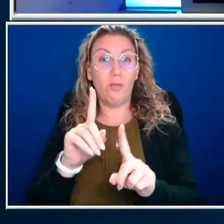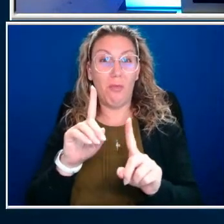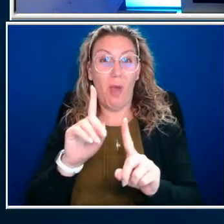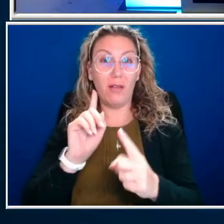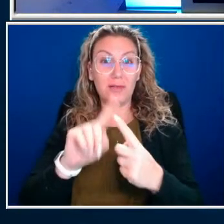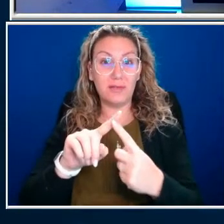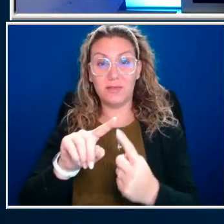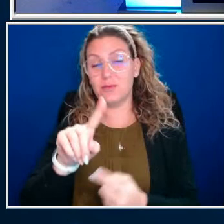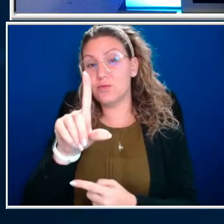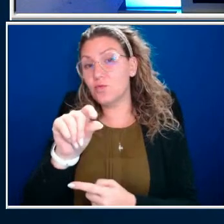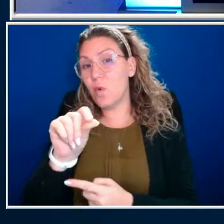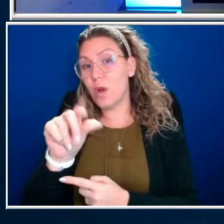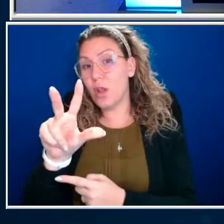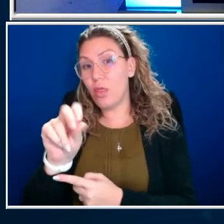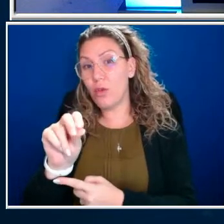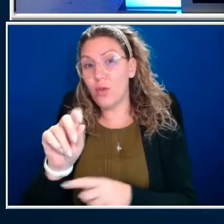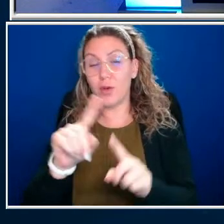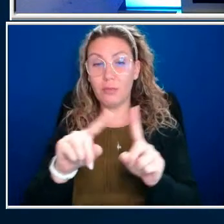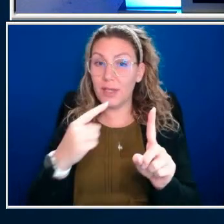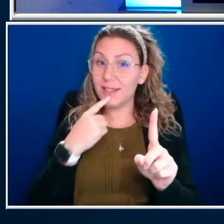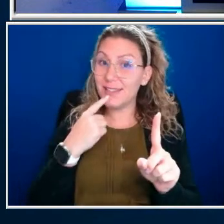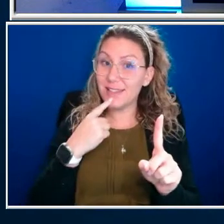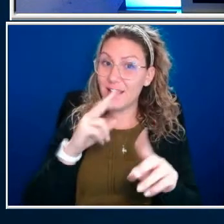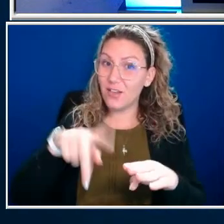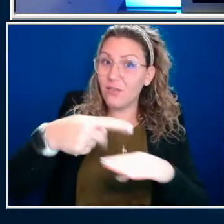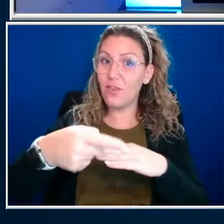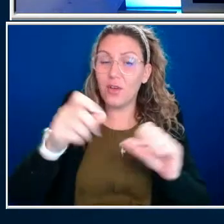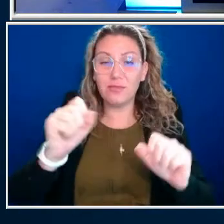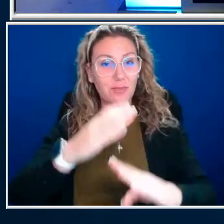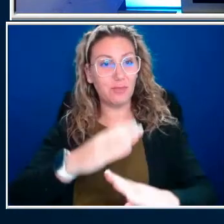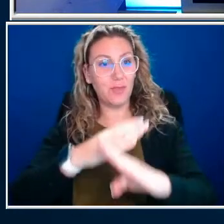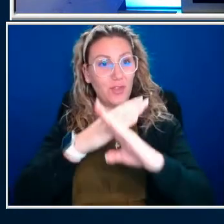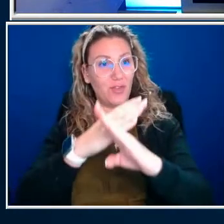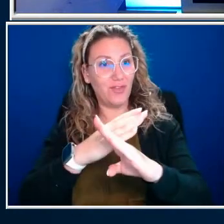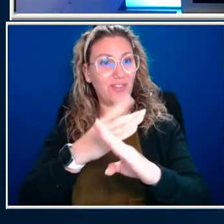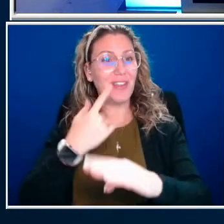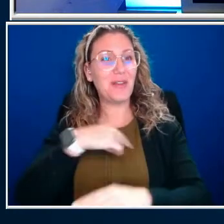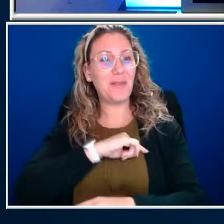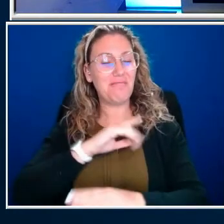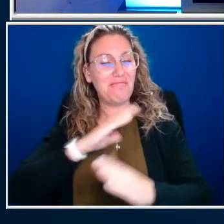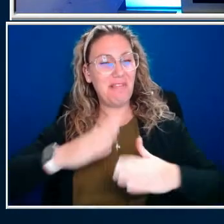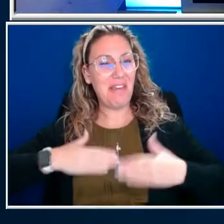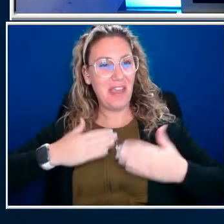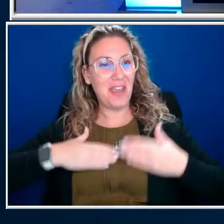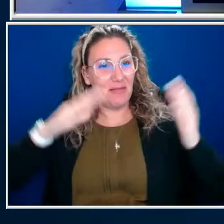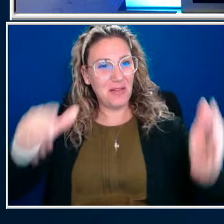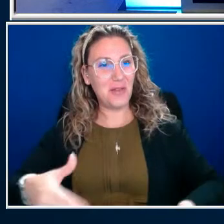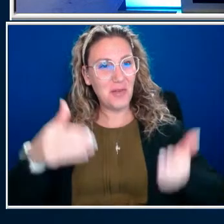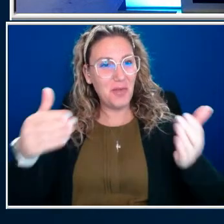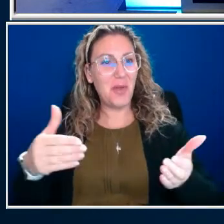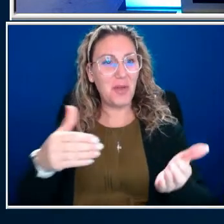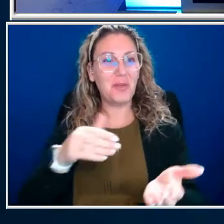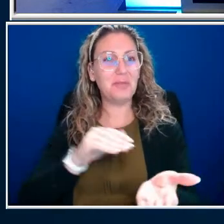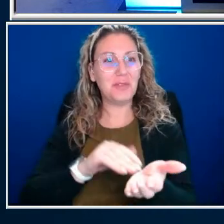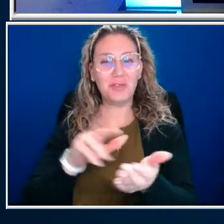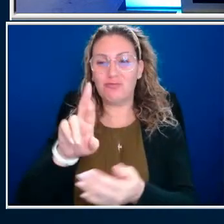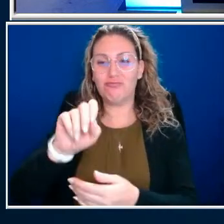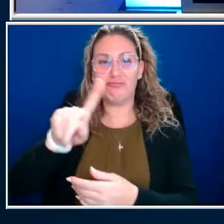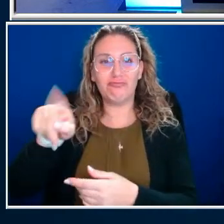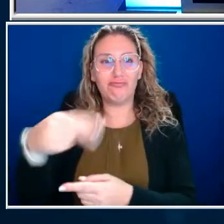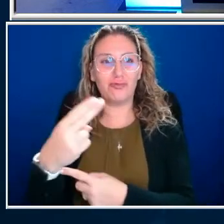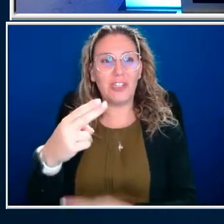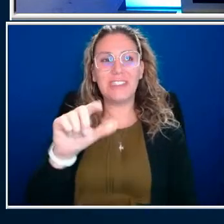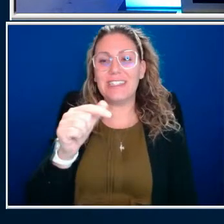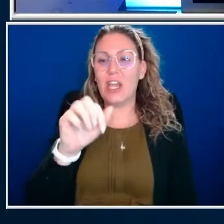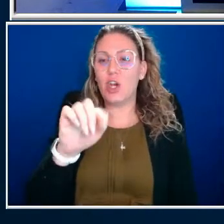are preventable. We are pleased to welcome geriatrician Dr. Jessica Calendar-Rich. Hello, how are you? Hi, good, thank you. And we are going to go live out